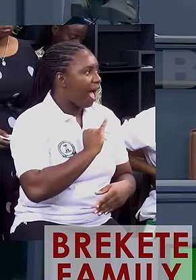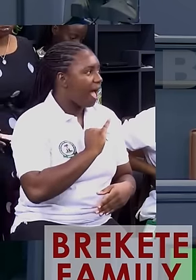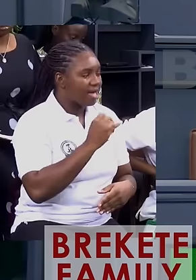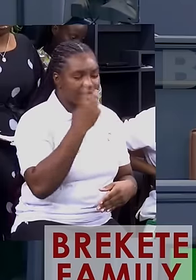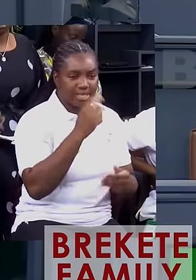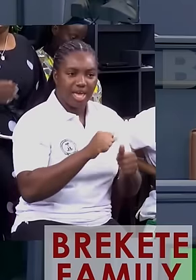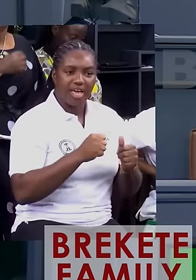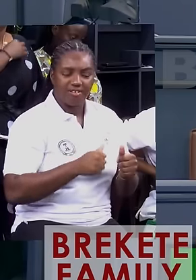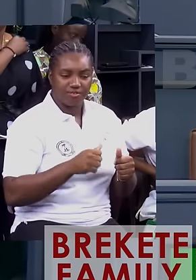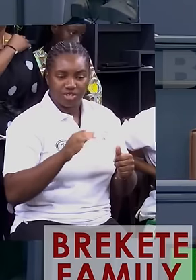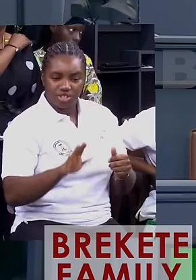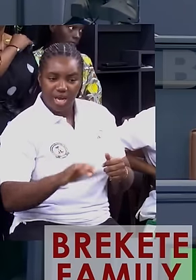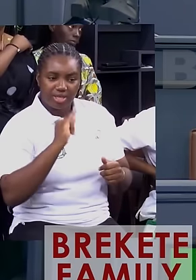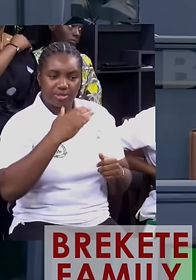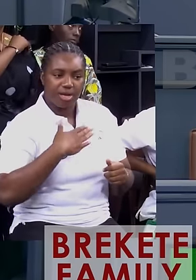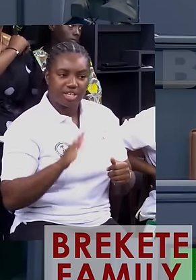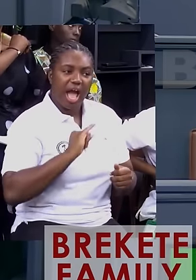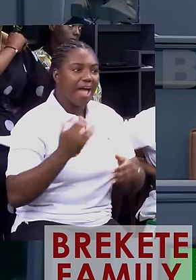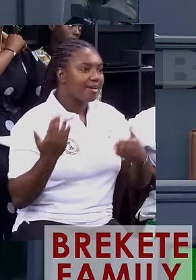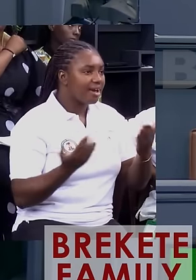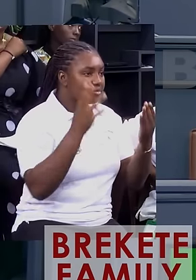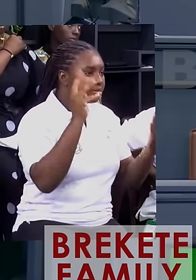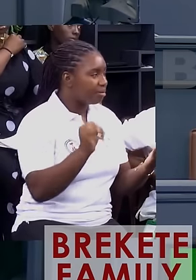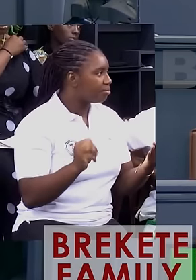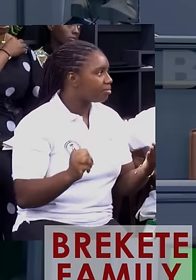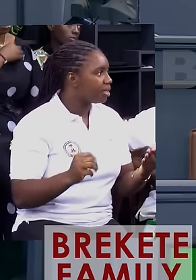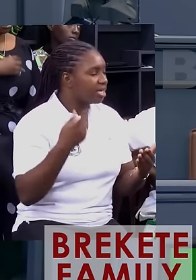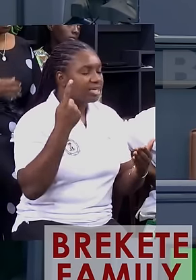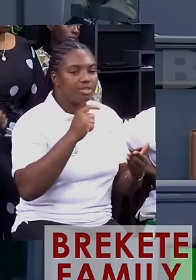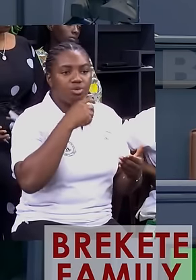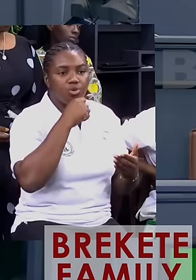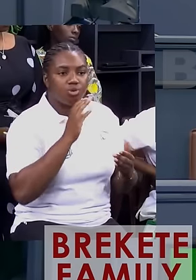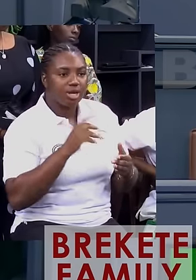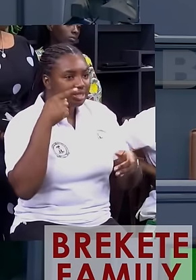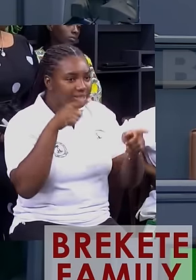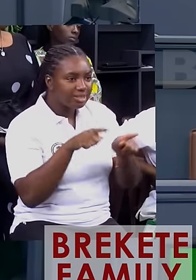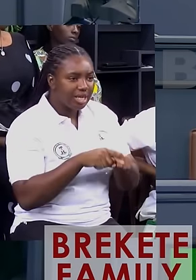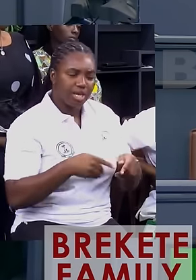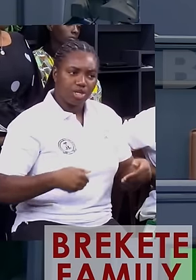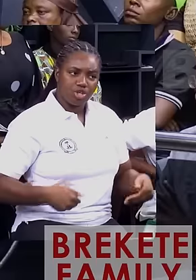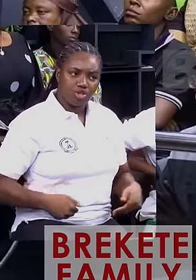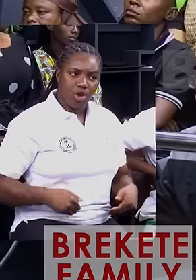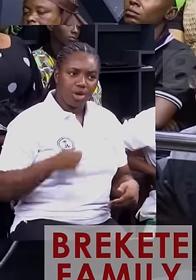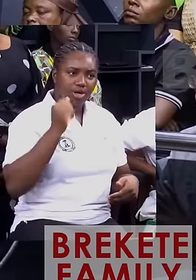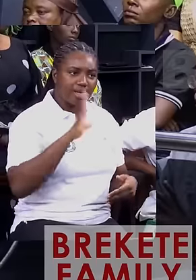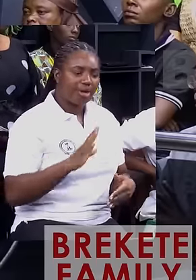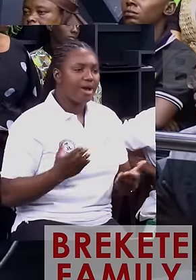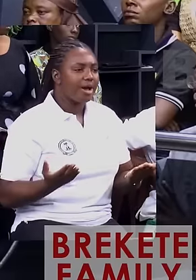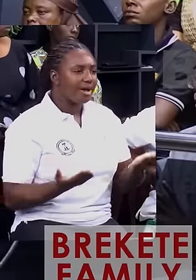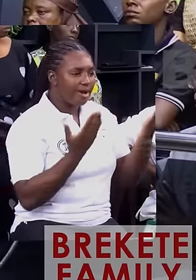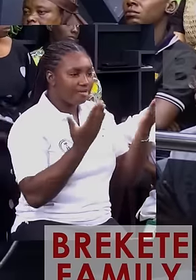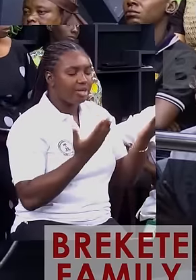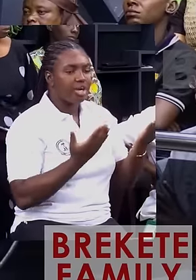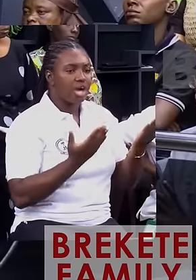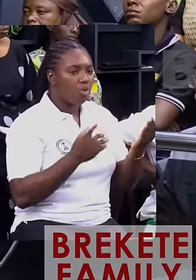picking now my picking. Now so I carry them. The elder sister, I see, say young girl, they carry load way past her head,